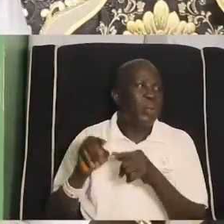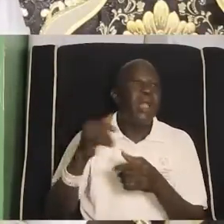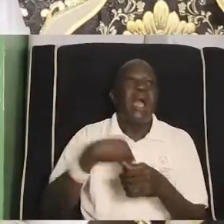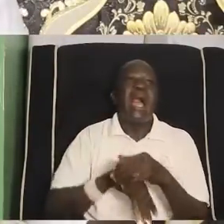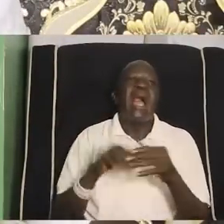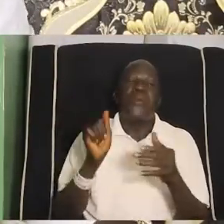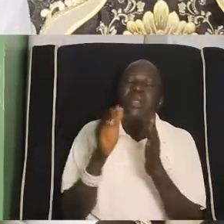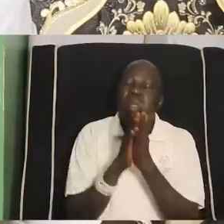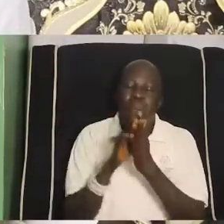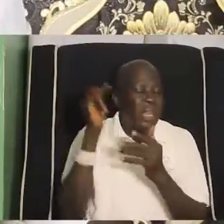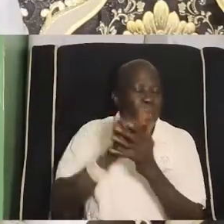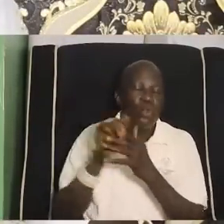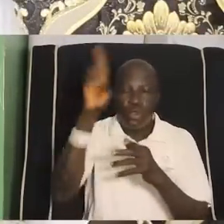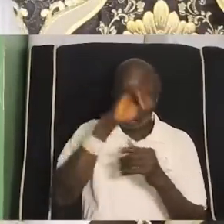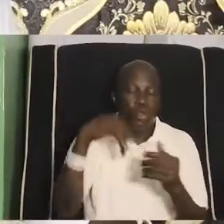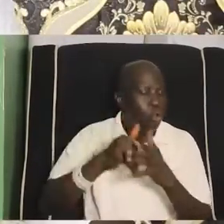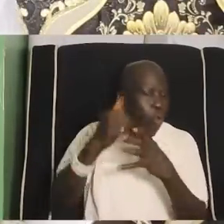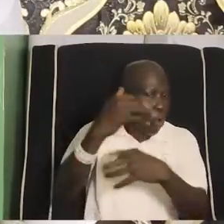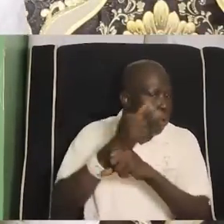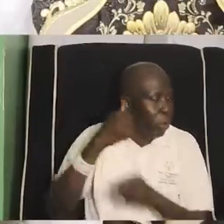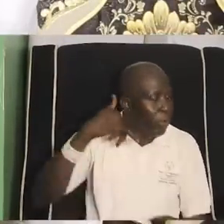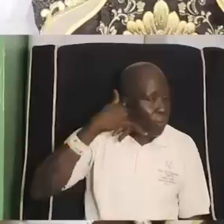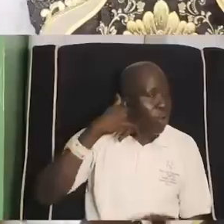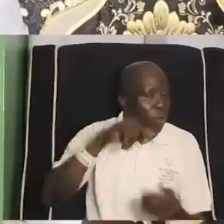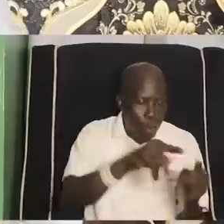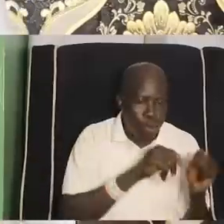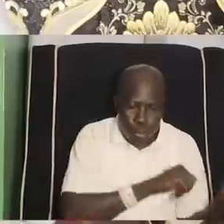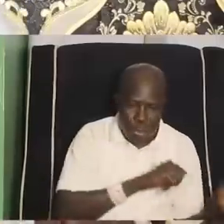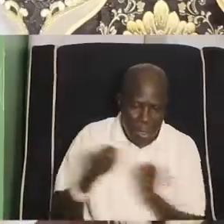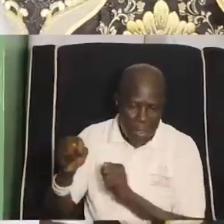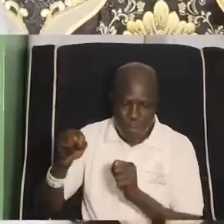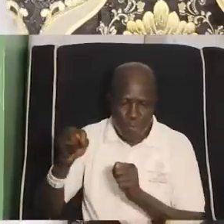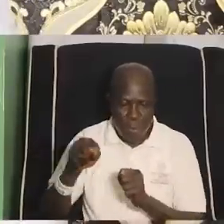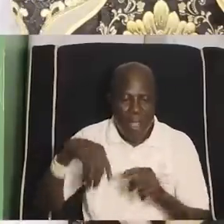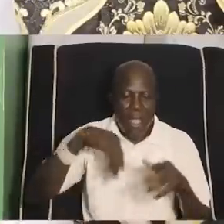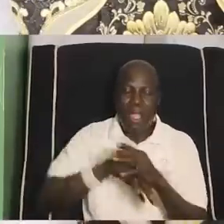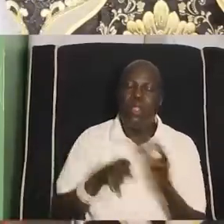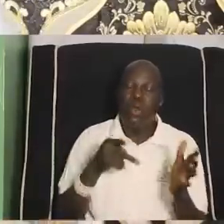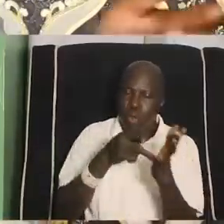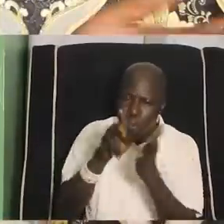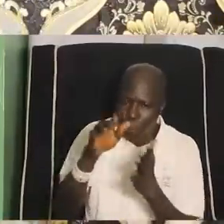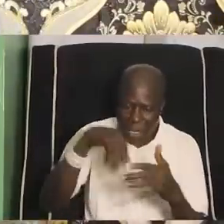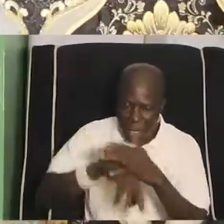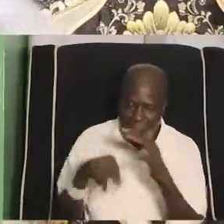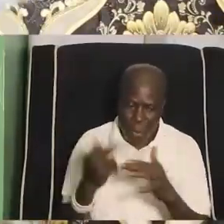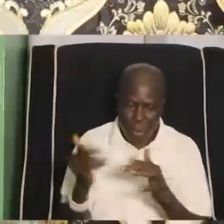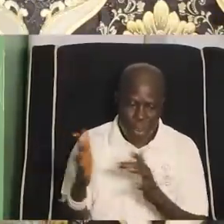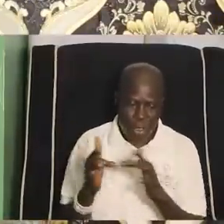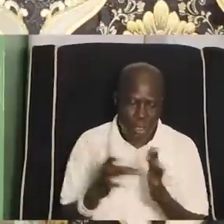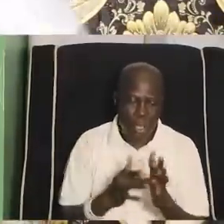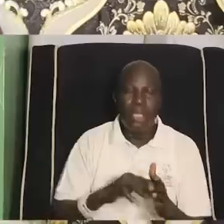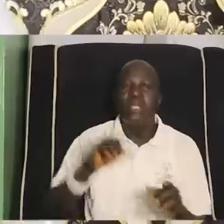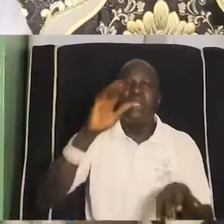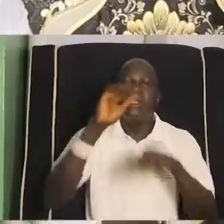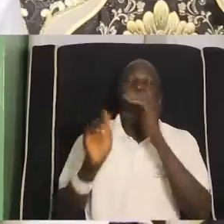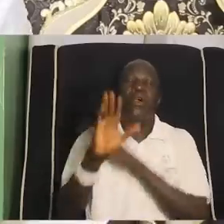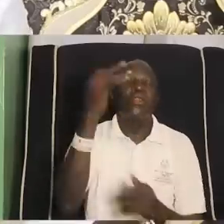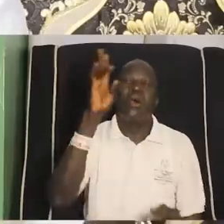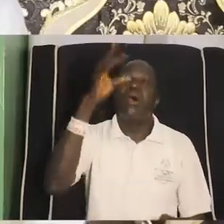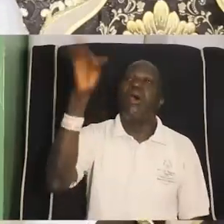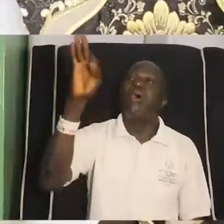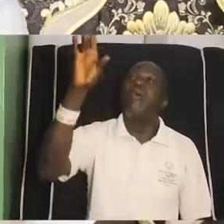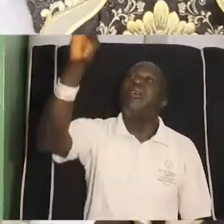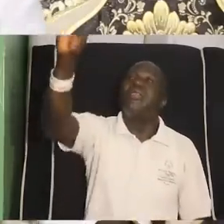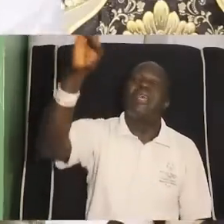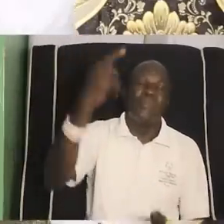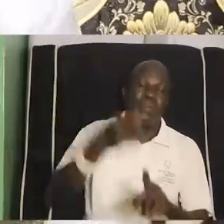your what of you move for that? To go visit transfer. God will bury a liar. Olorun ojo keje osu